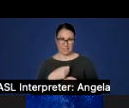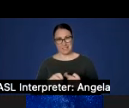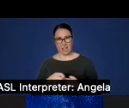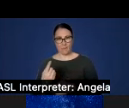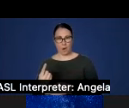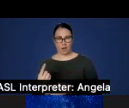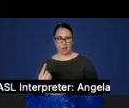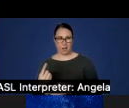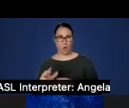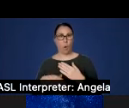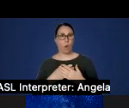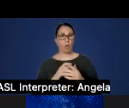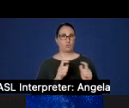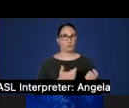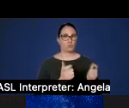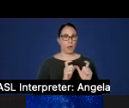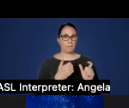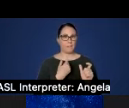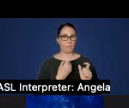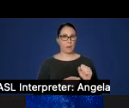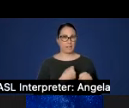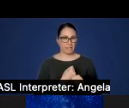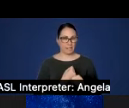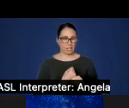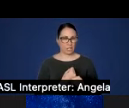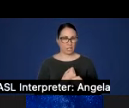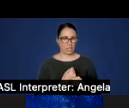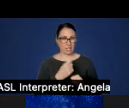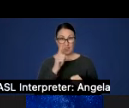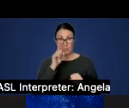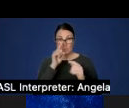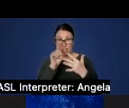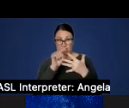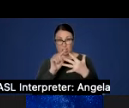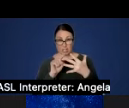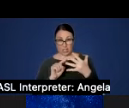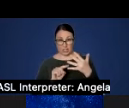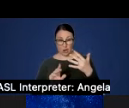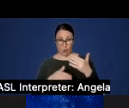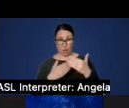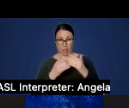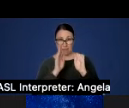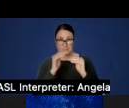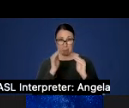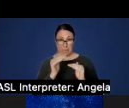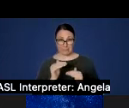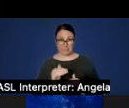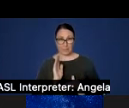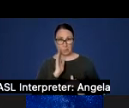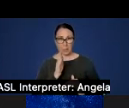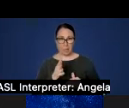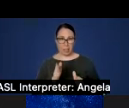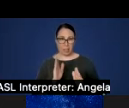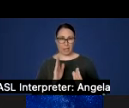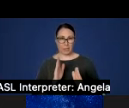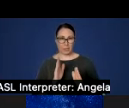All tribes have 1 year. I don't think That's this is the beginning. If you check off all of these boxes, then we will let you sentence somebody